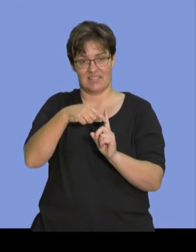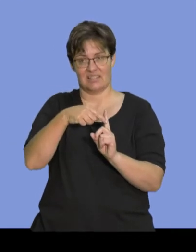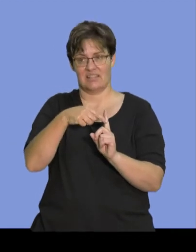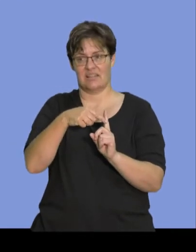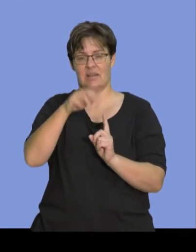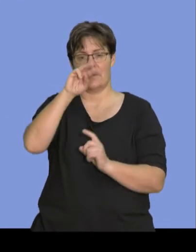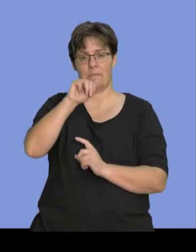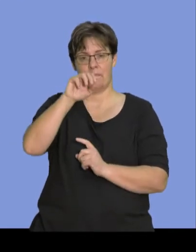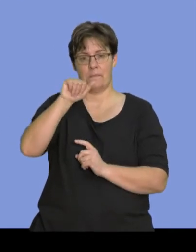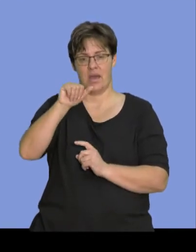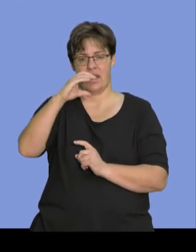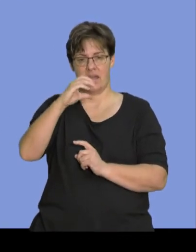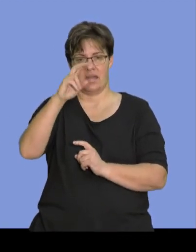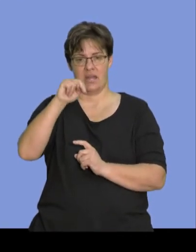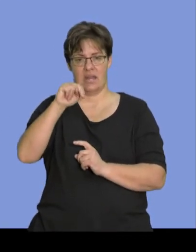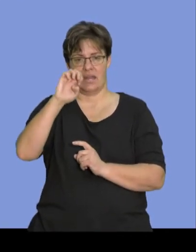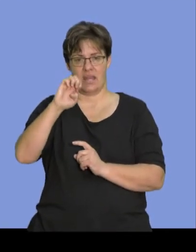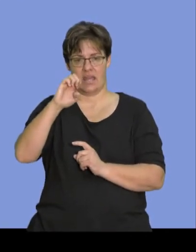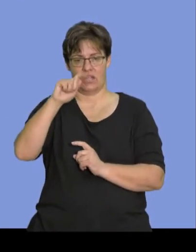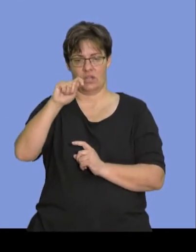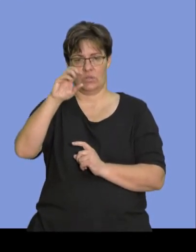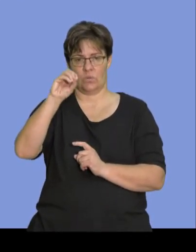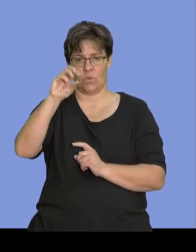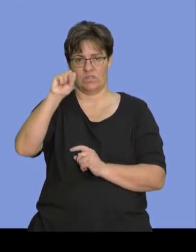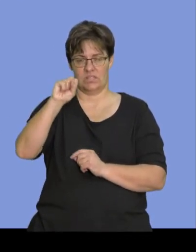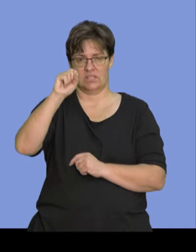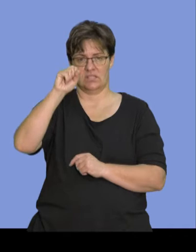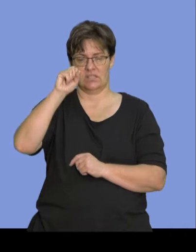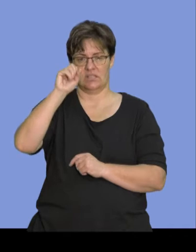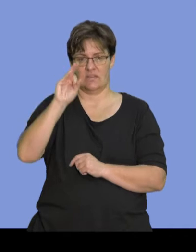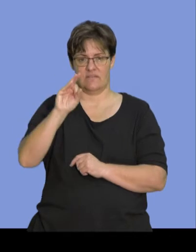the magnetosphere, okay? So the magnetosphere